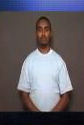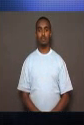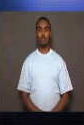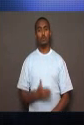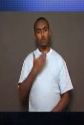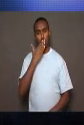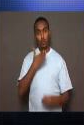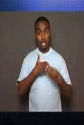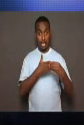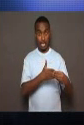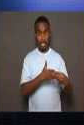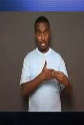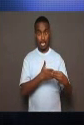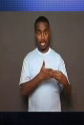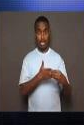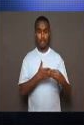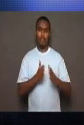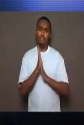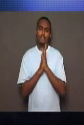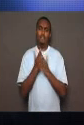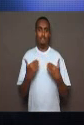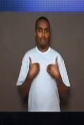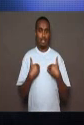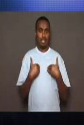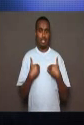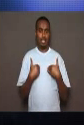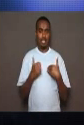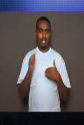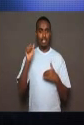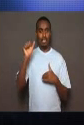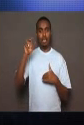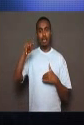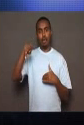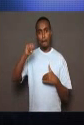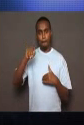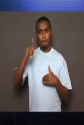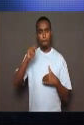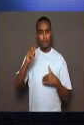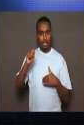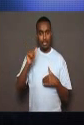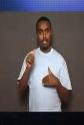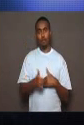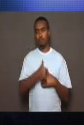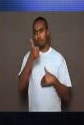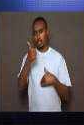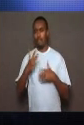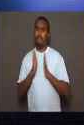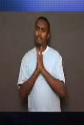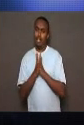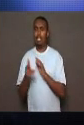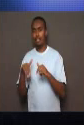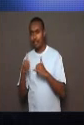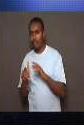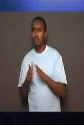A good leader needs empathy. Empathy is the ability to sympathize with others and